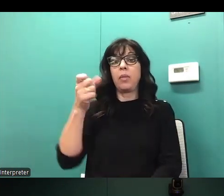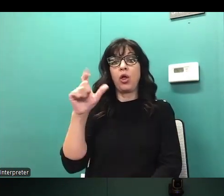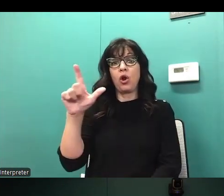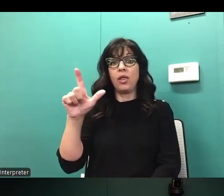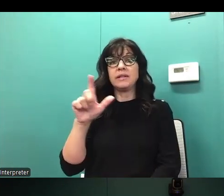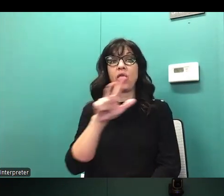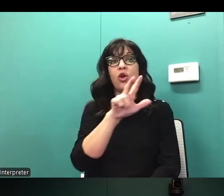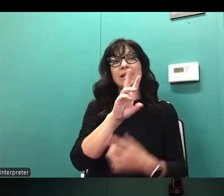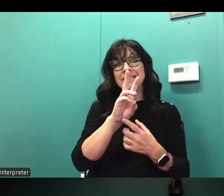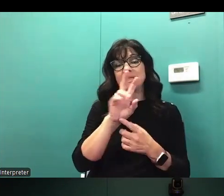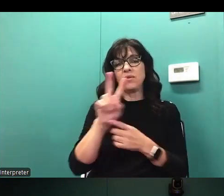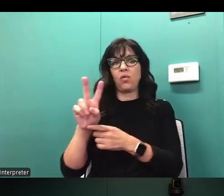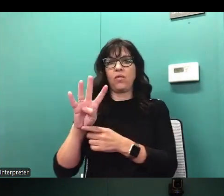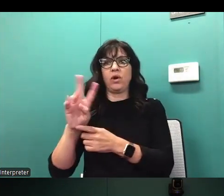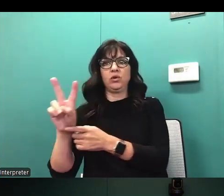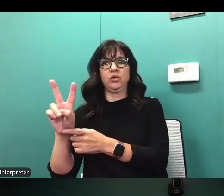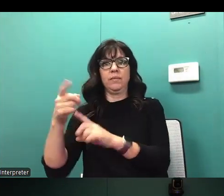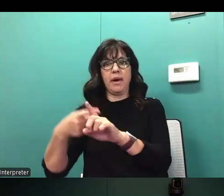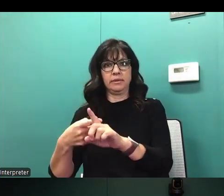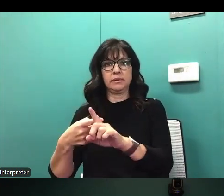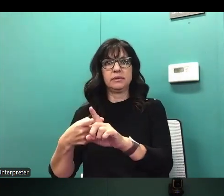42 months as well on the green.